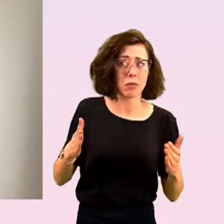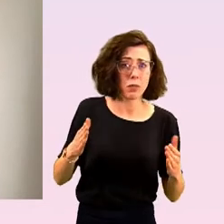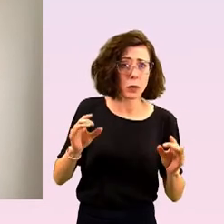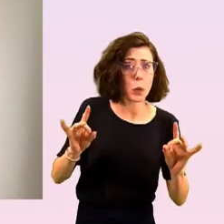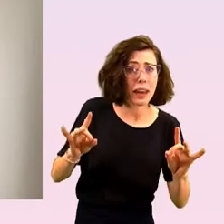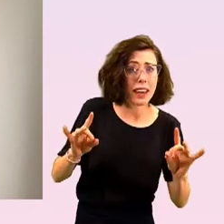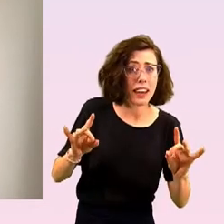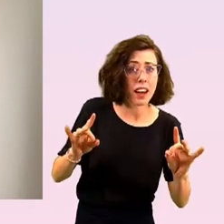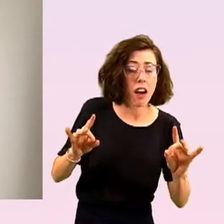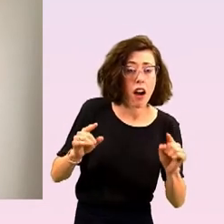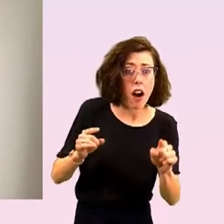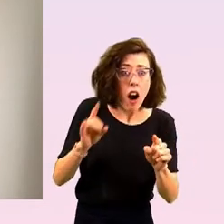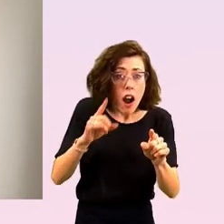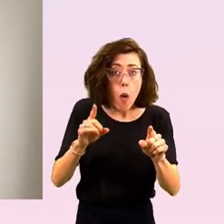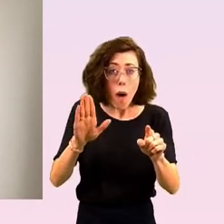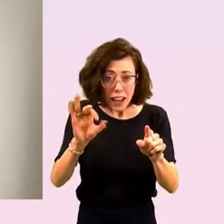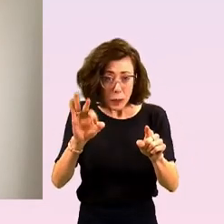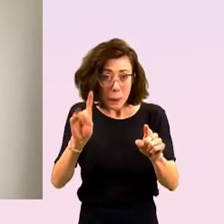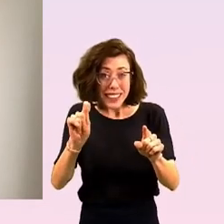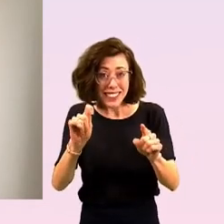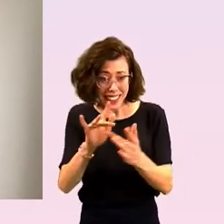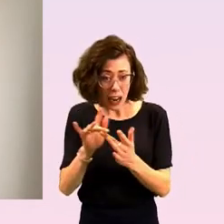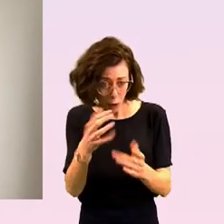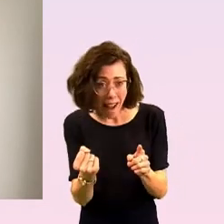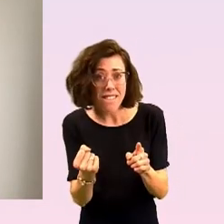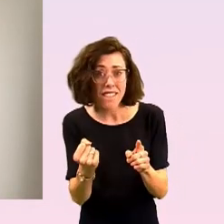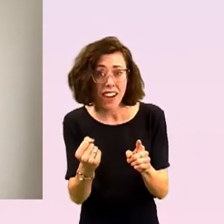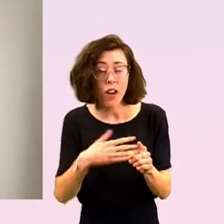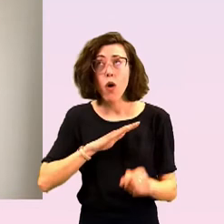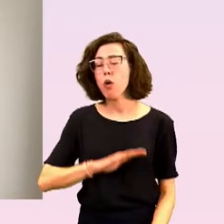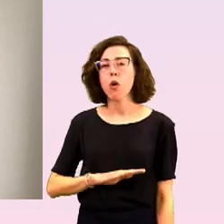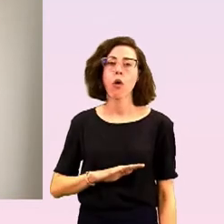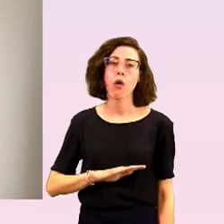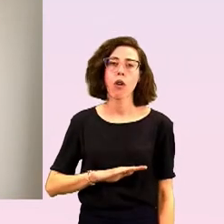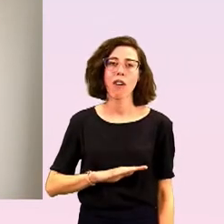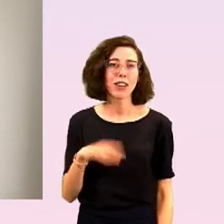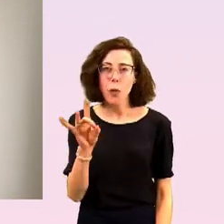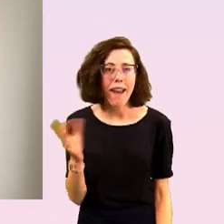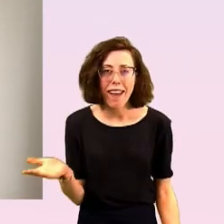an LGBT plus staff network, you know, there was a bit of a relief. Actually, it's okay,